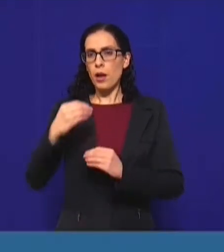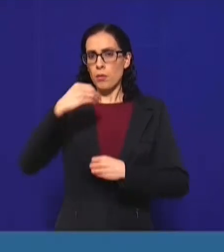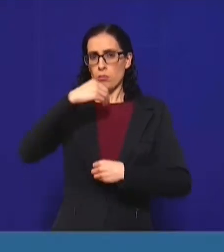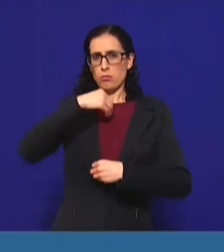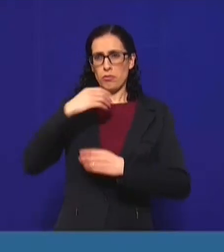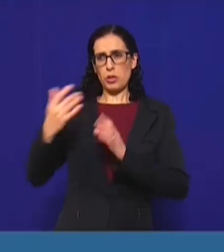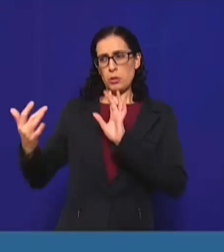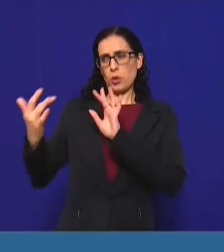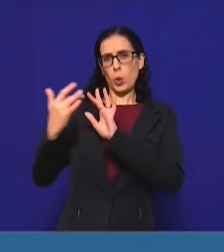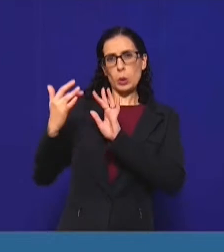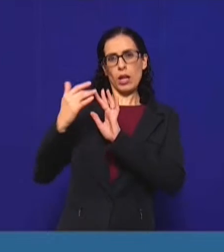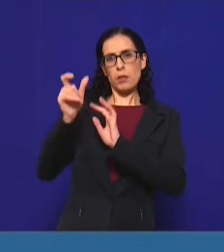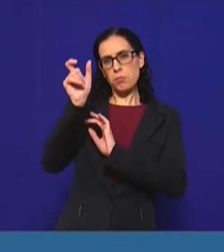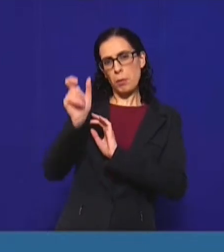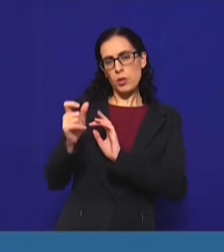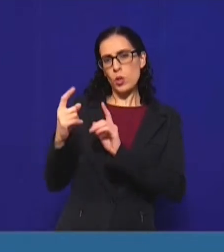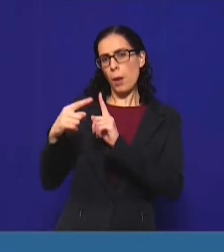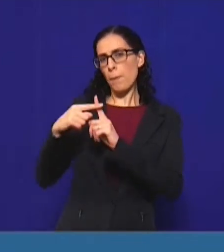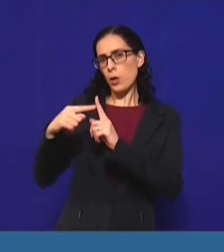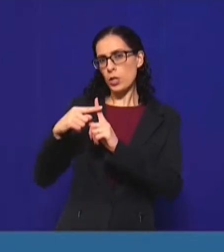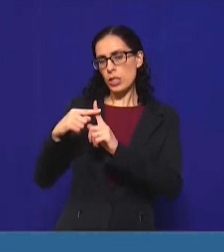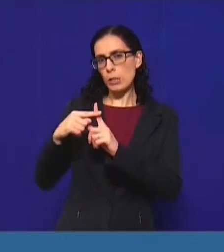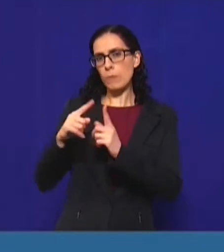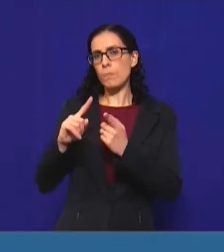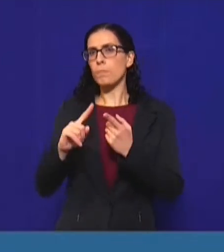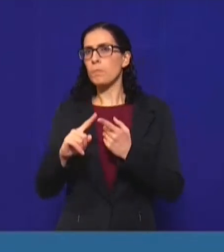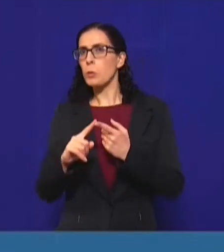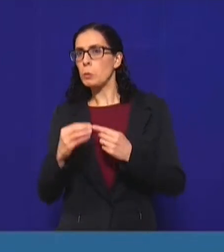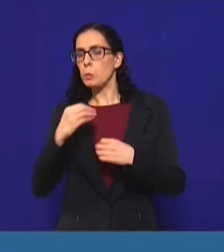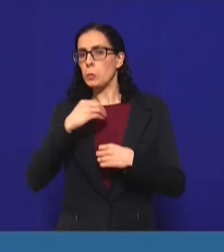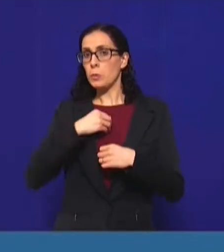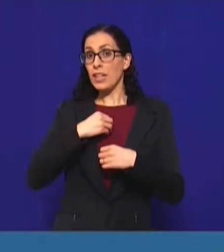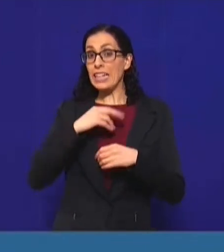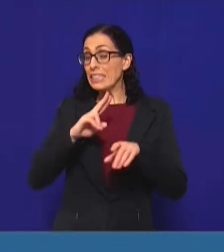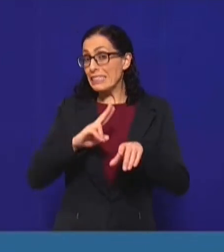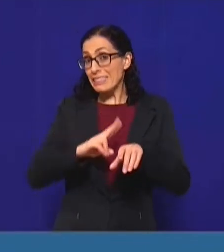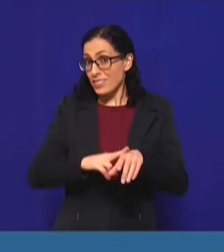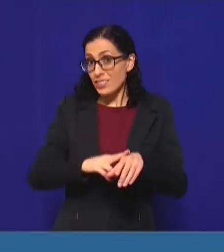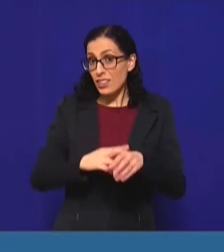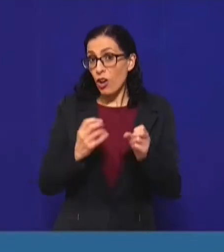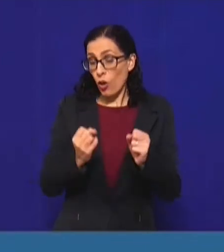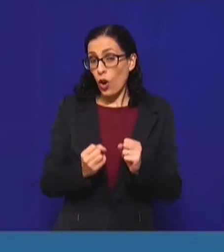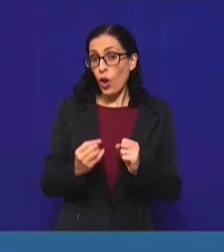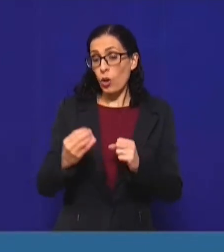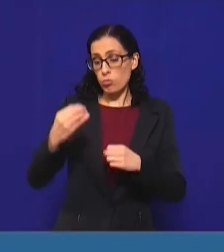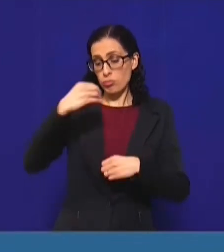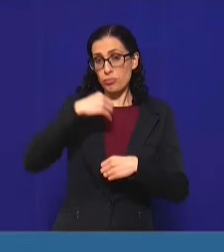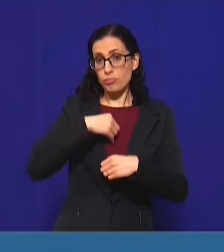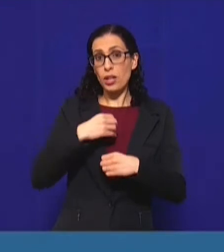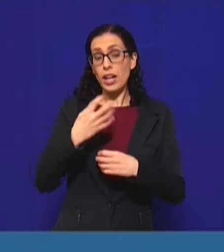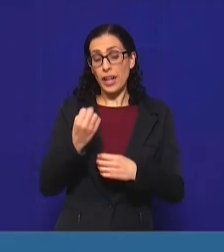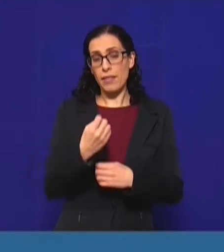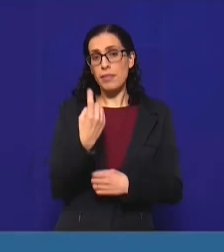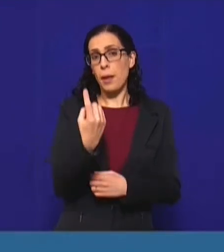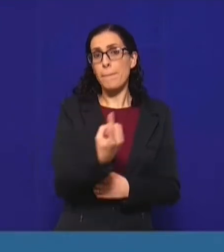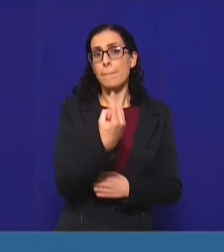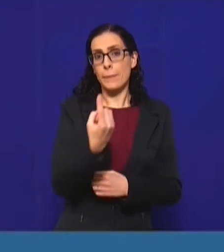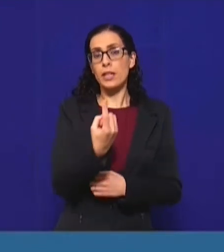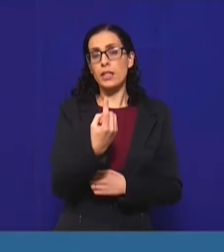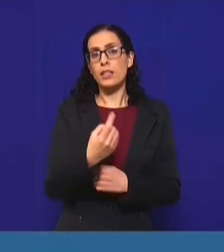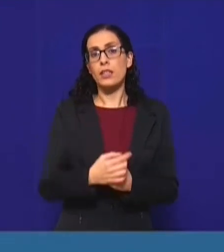inkella inti tkun għadda żmien tal-incubation period, allura hemmhekk jista' jkollok persuni infetti kellna ġa persuni